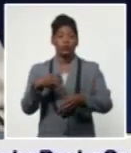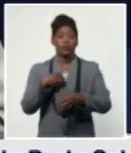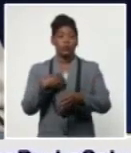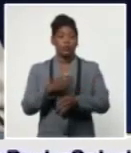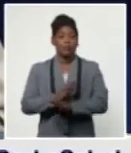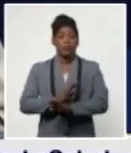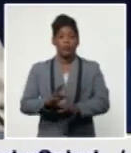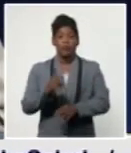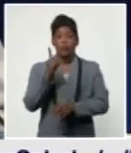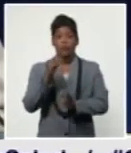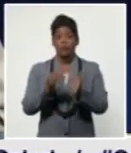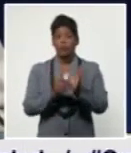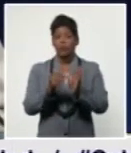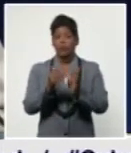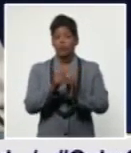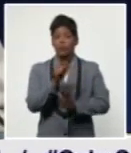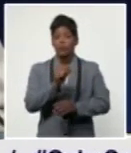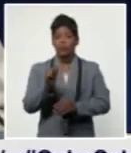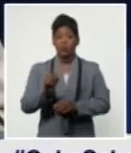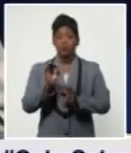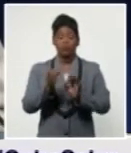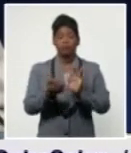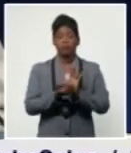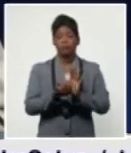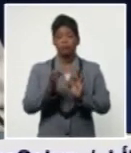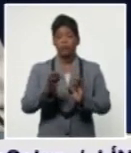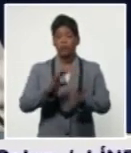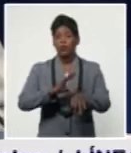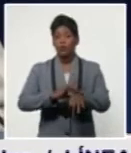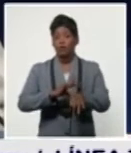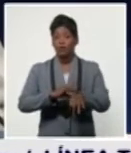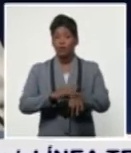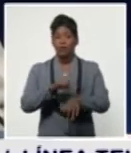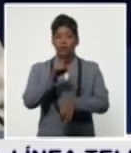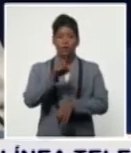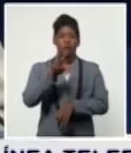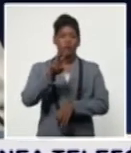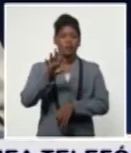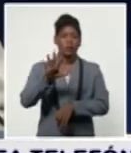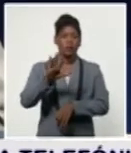has 125,804 deaths, that Brazil has